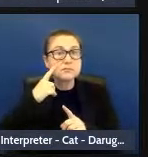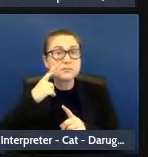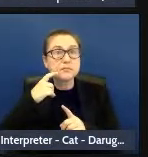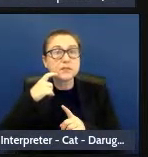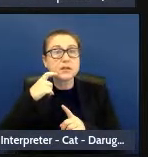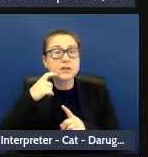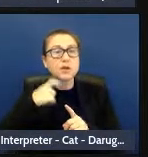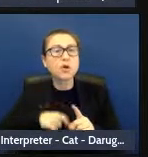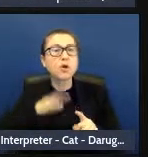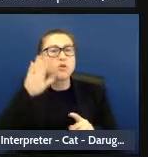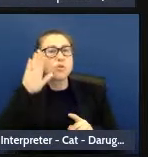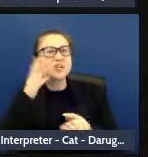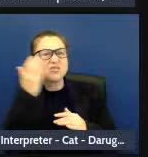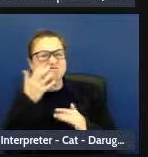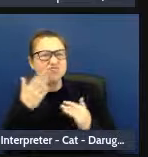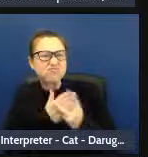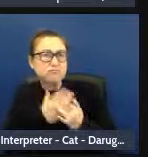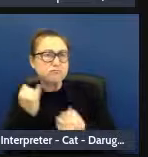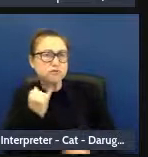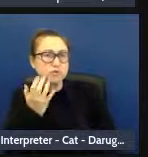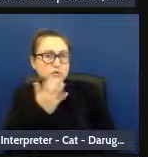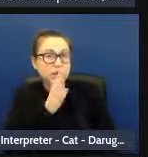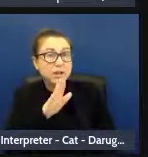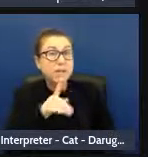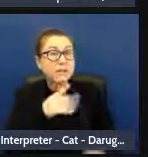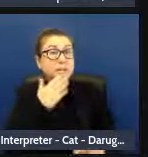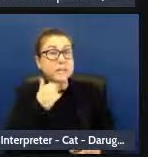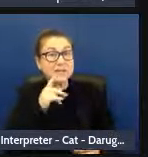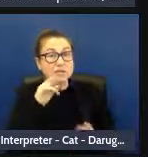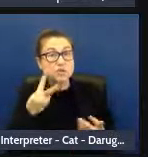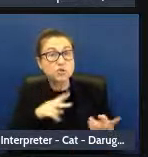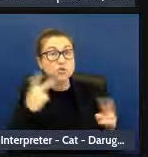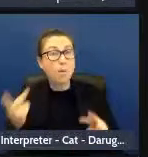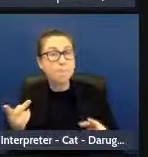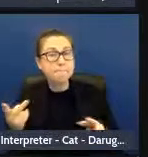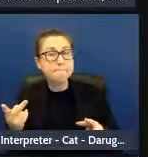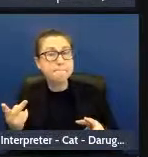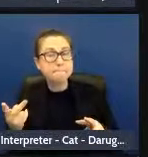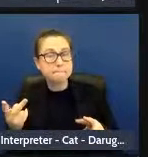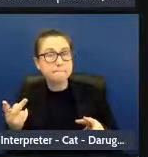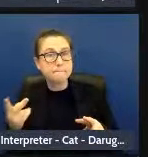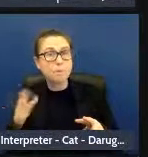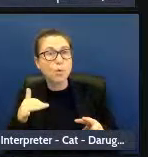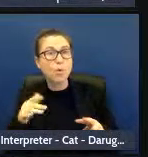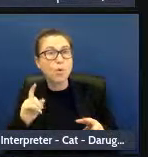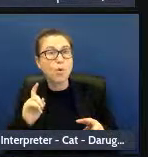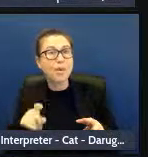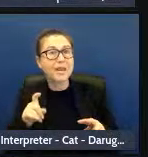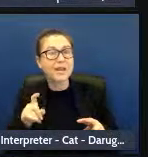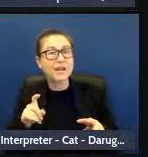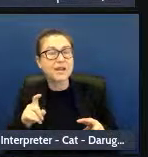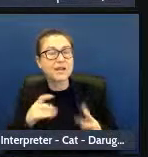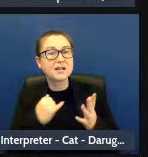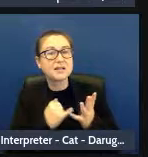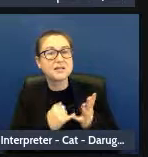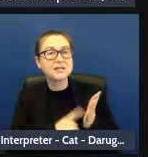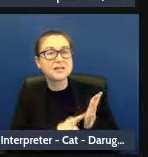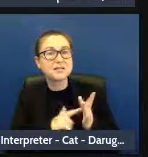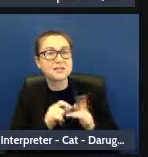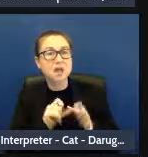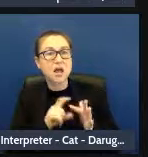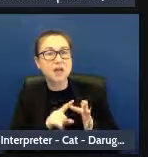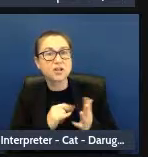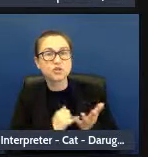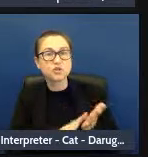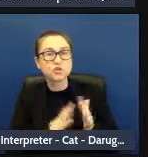plays. Rudely interrupt you for a second. If you just swap displays or click use slideshow, we've got the speaker notes